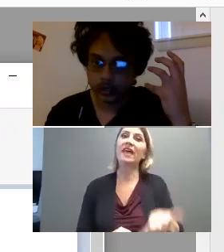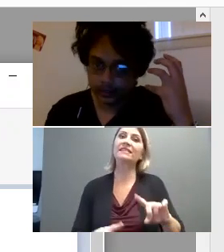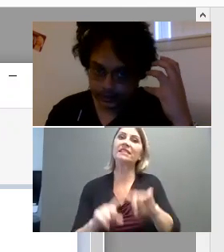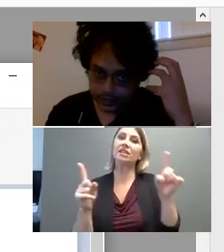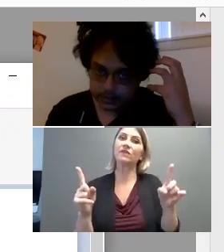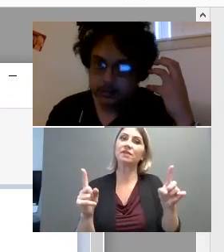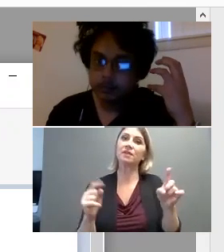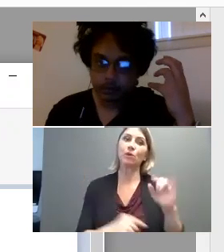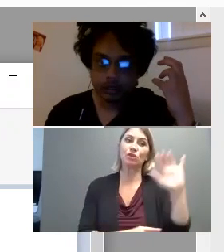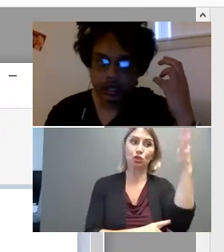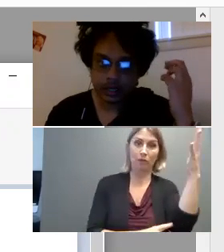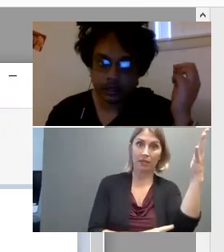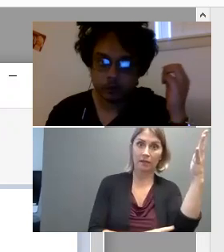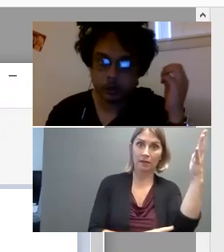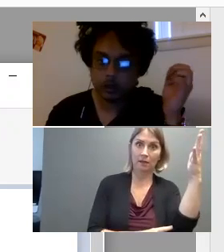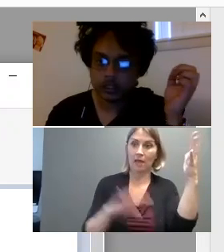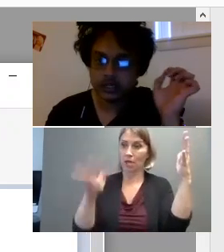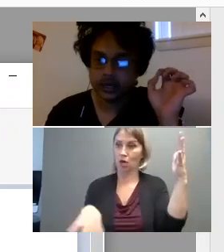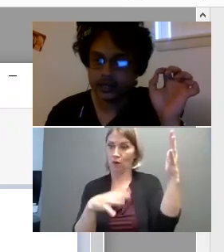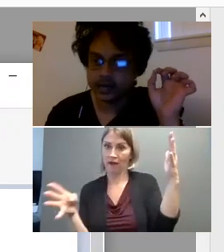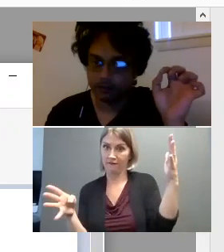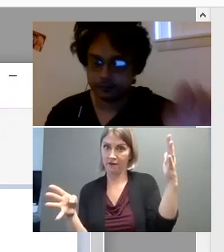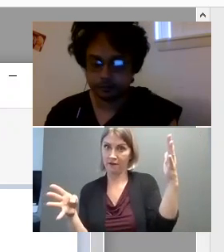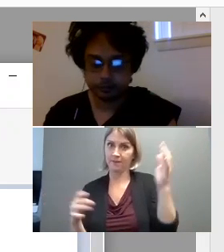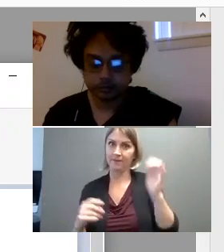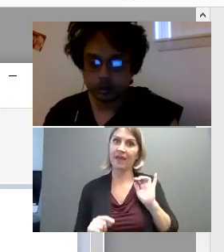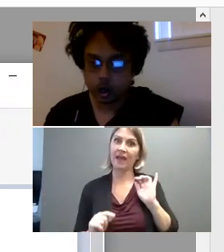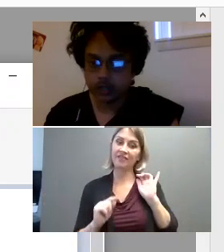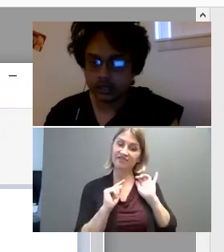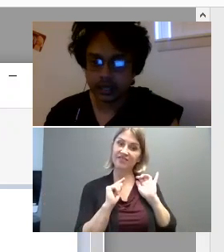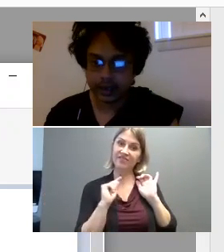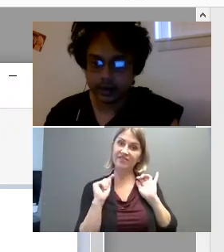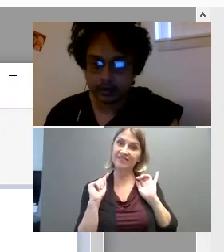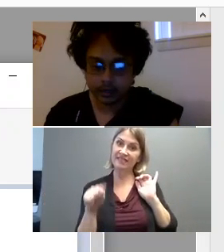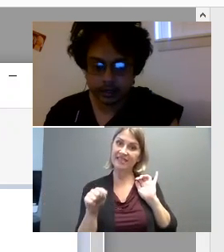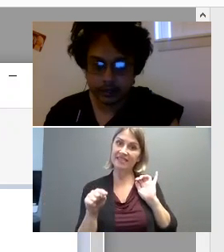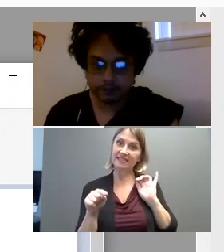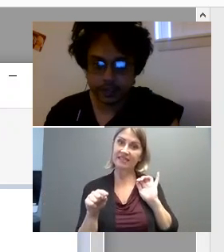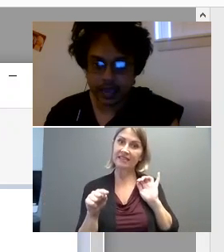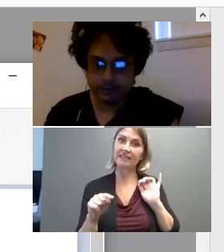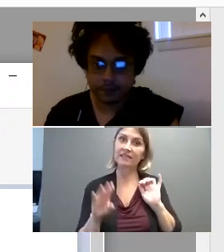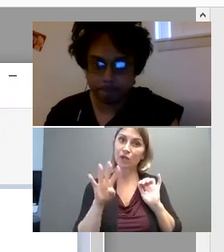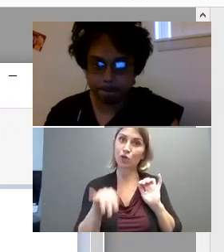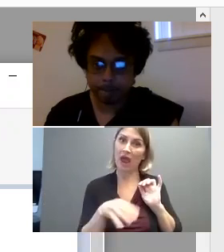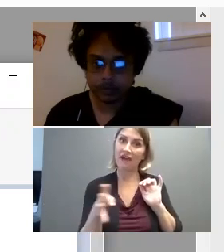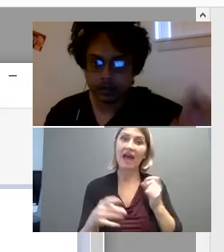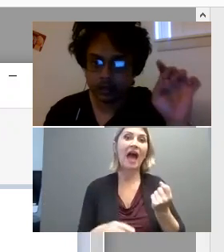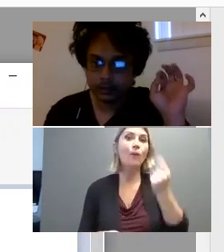and a node. This here would be considered as a graph. On the other hand, if we